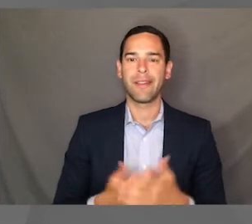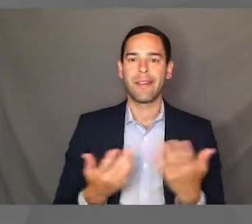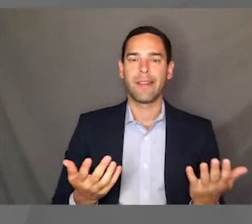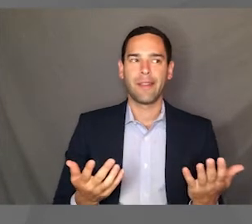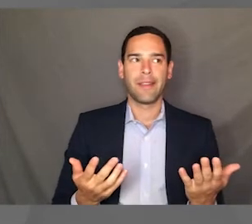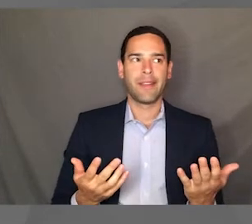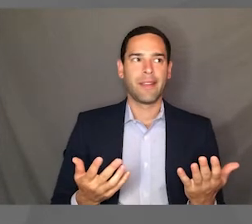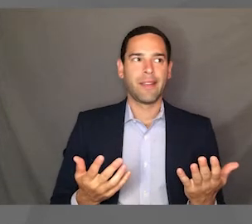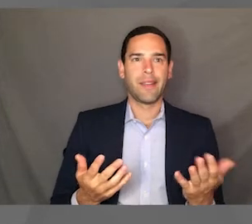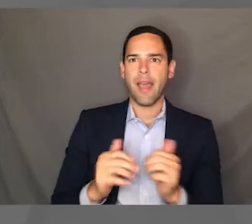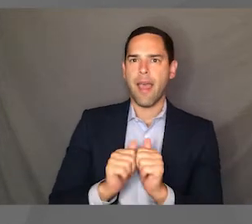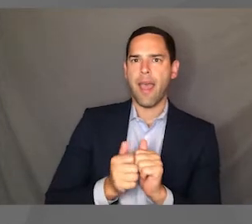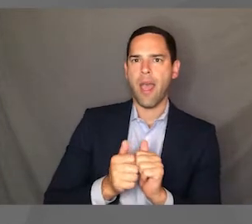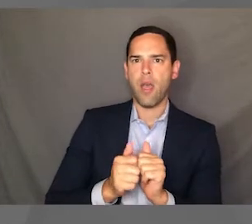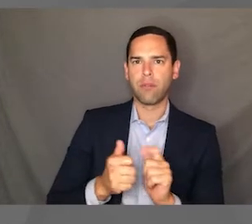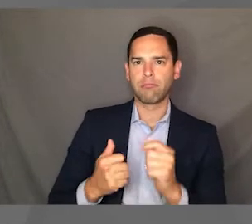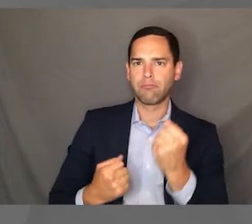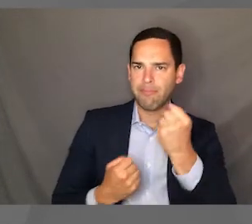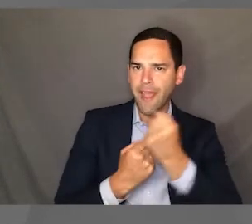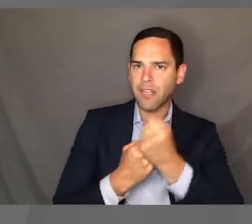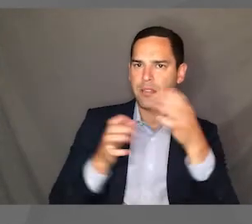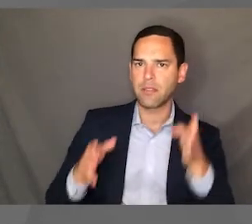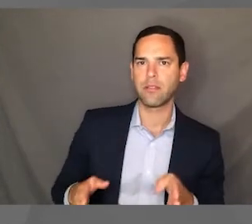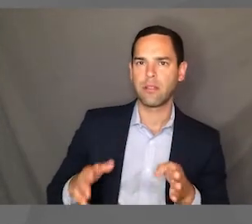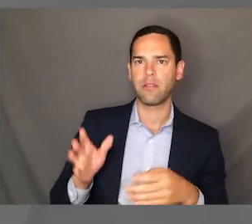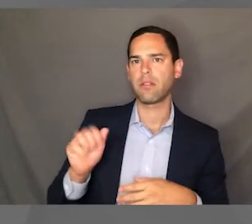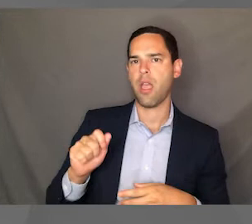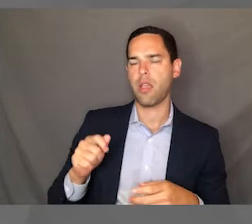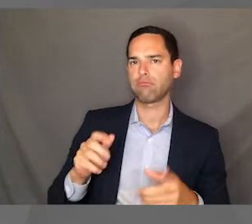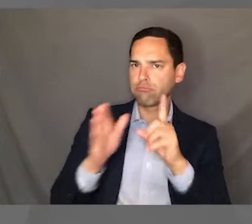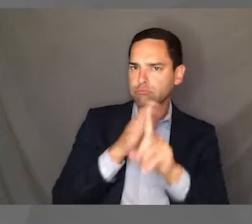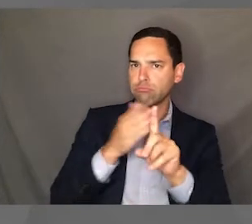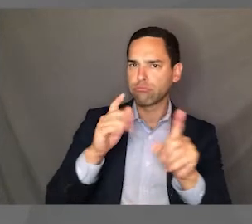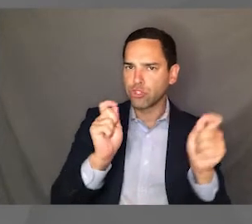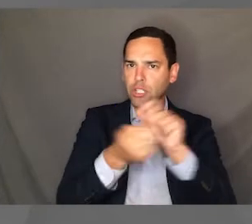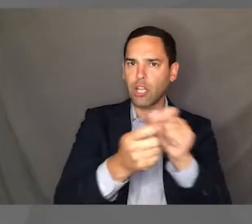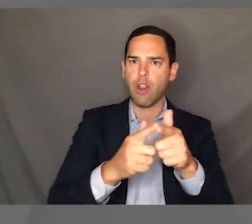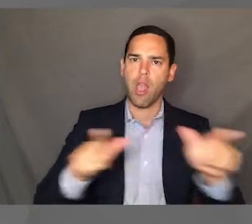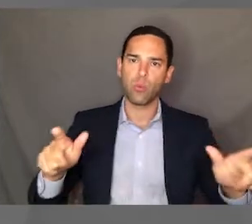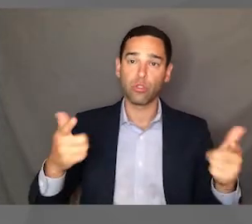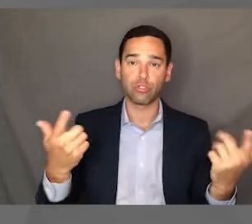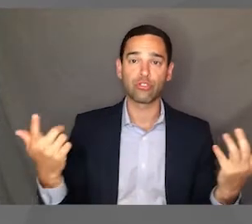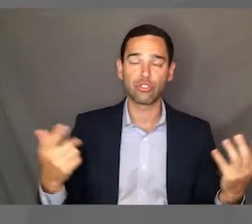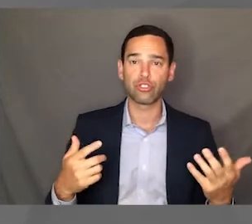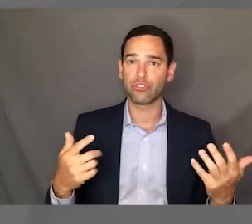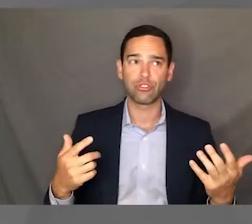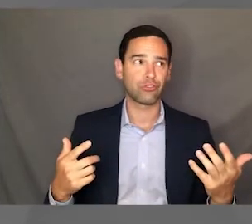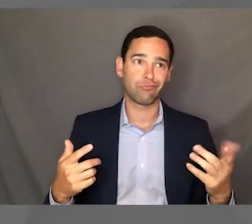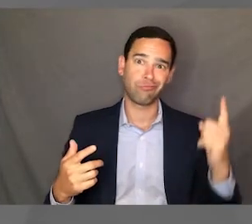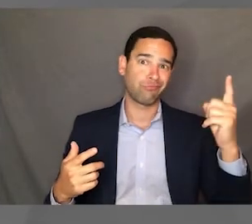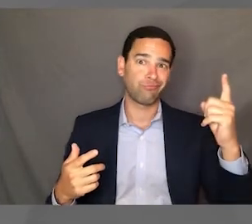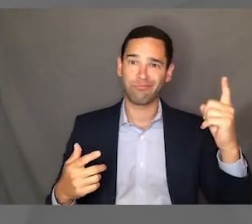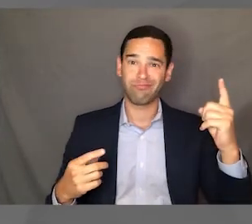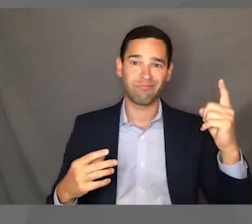the strength that advocates can have to change language all the way out to